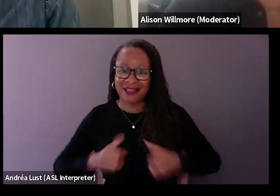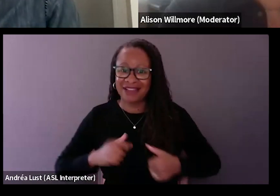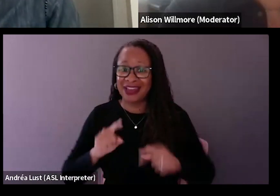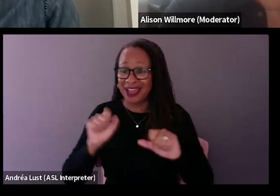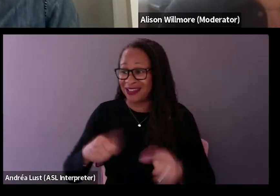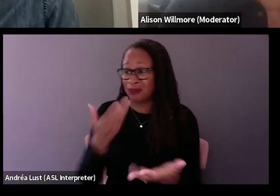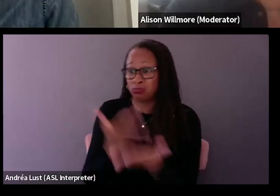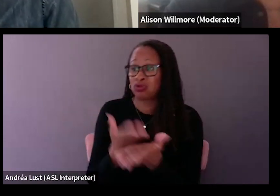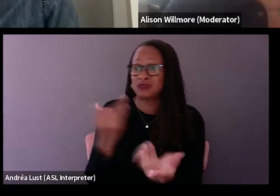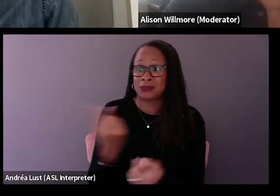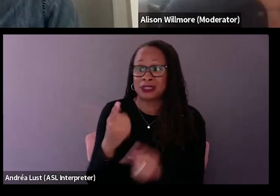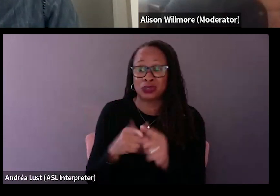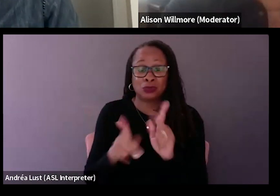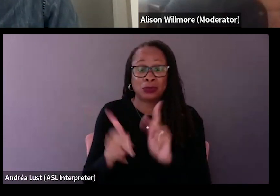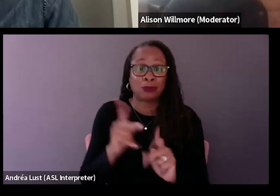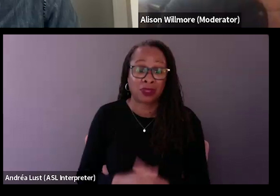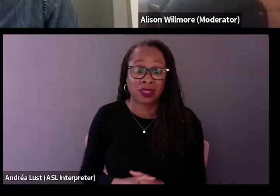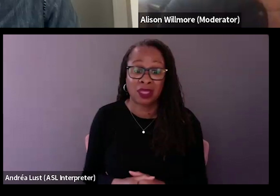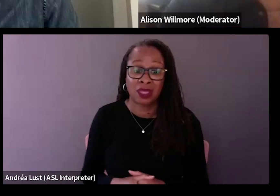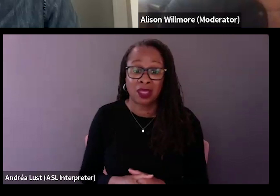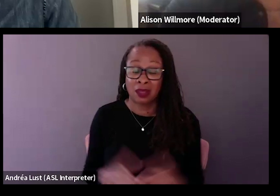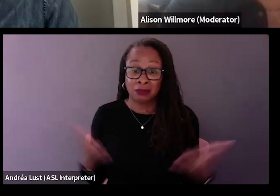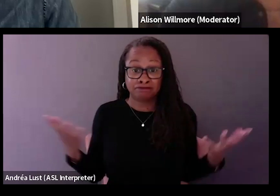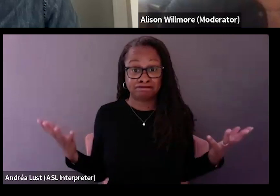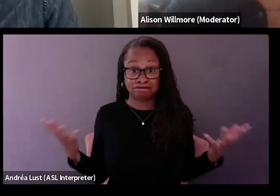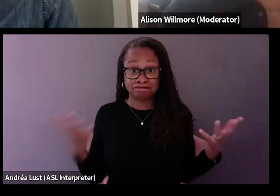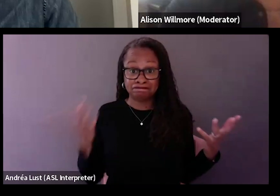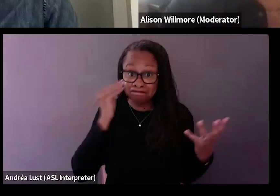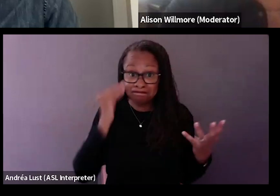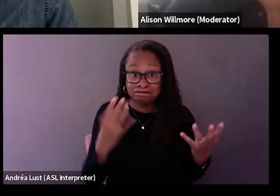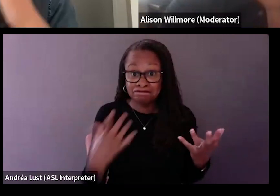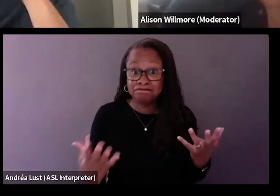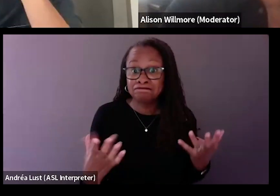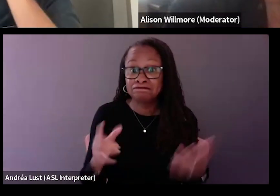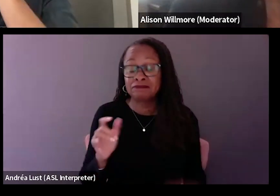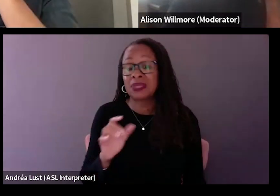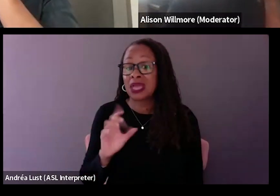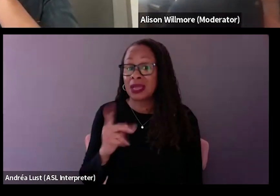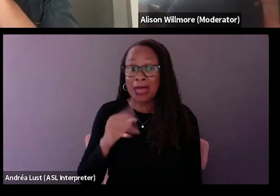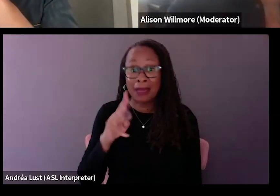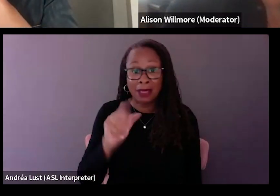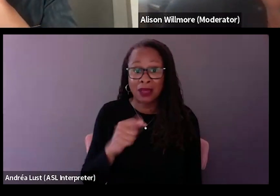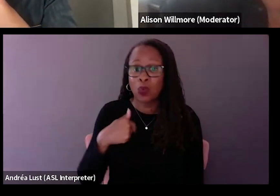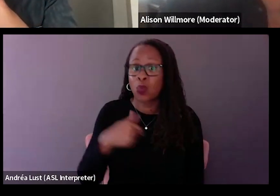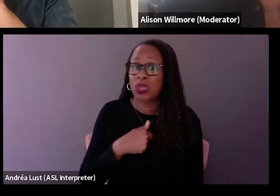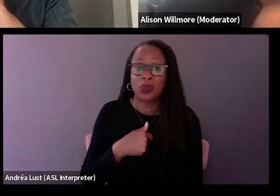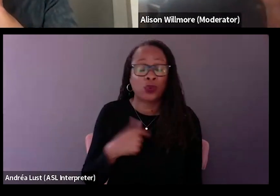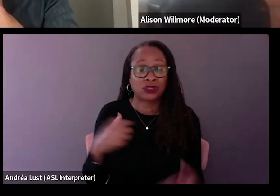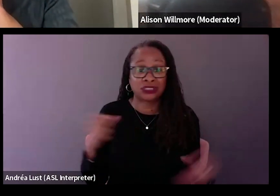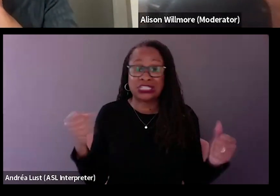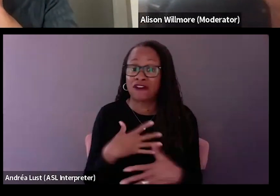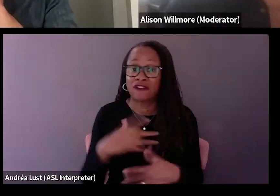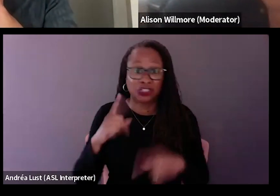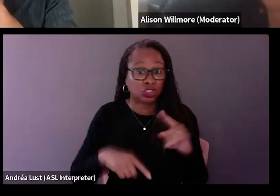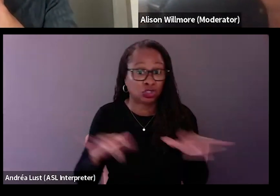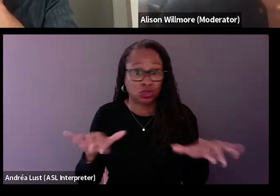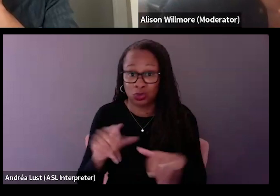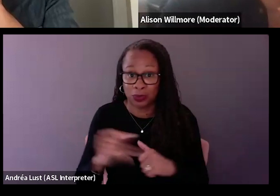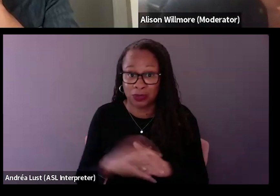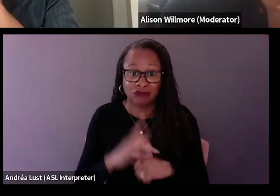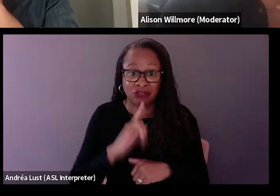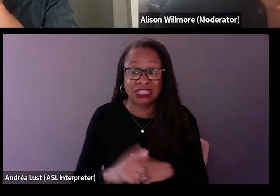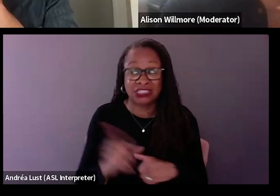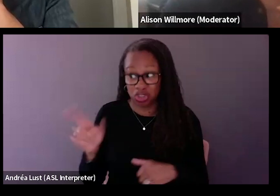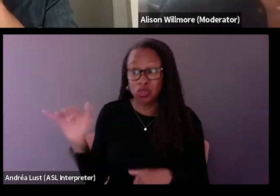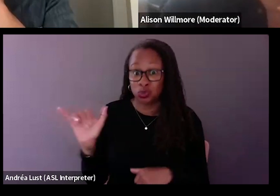And by the way, we were terrified that she couldn't pull it off. Like, I remember, because I cared a lot about her by that point,